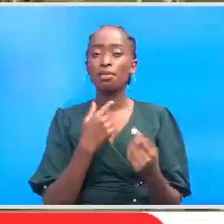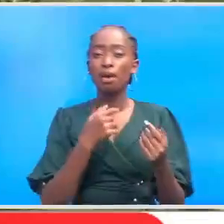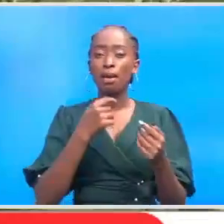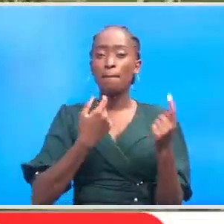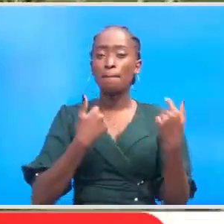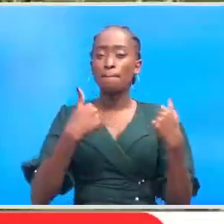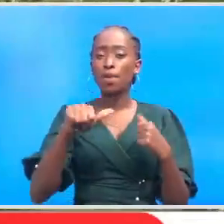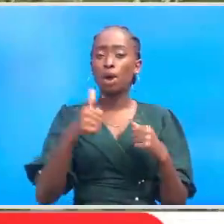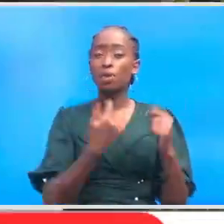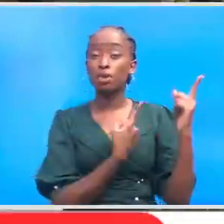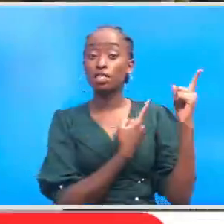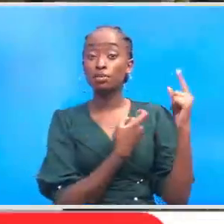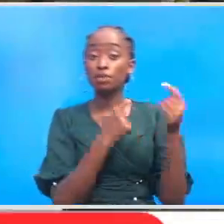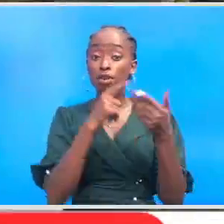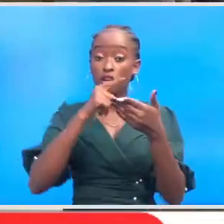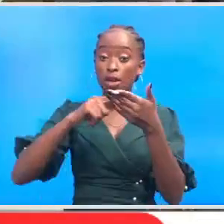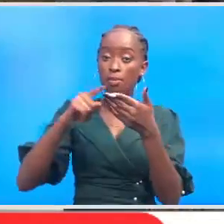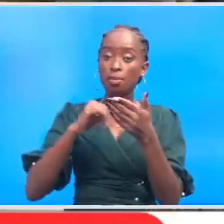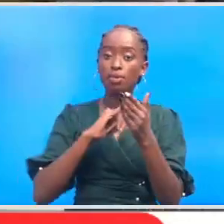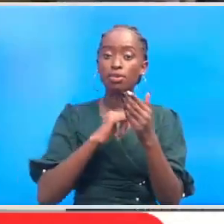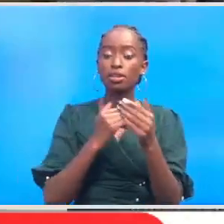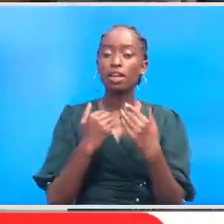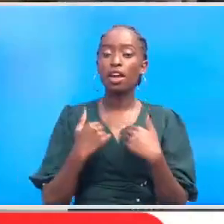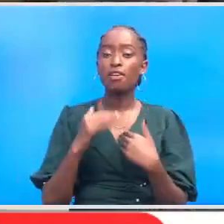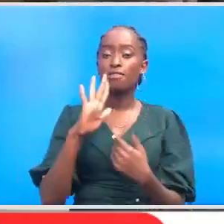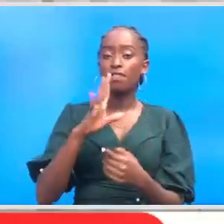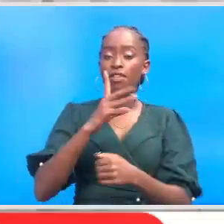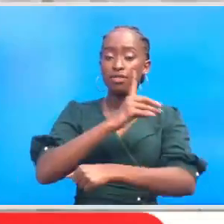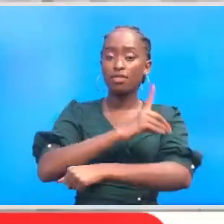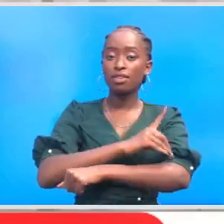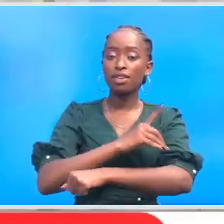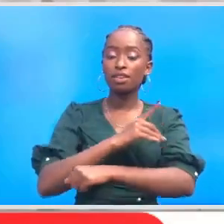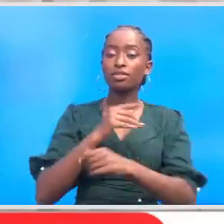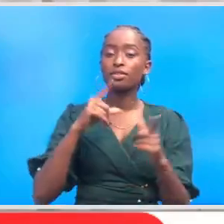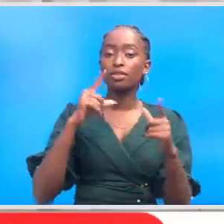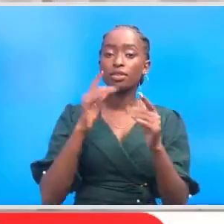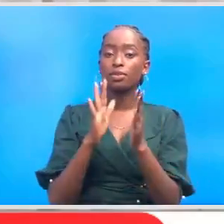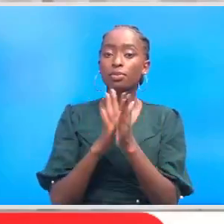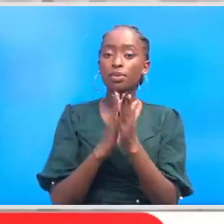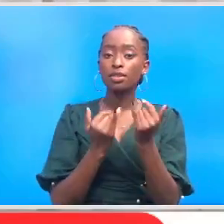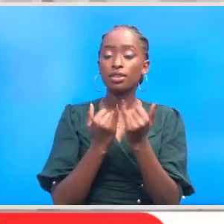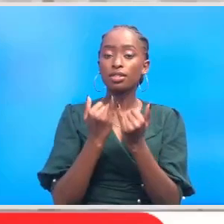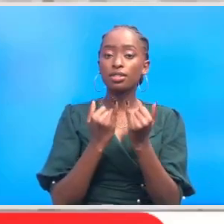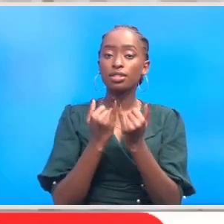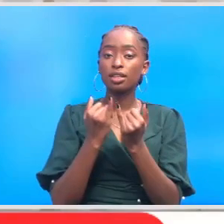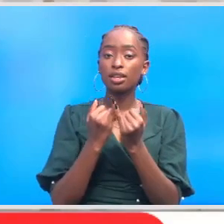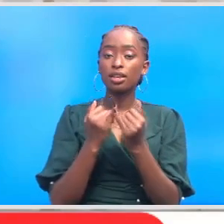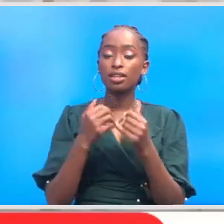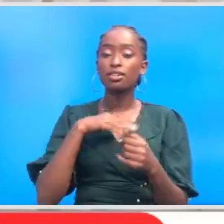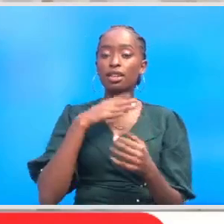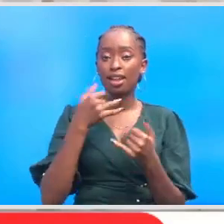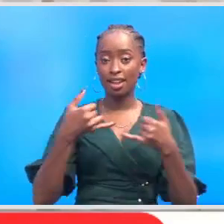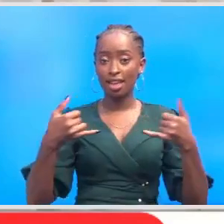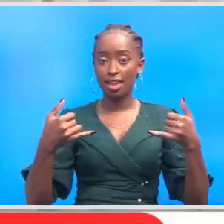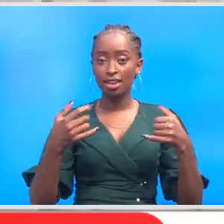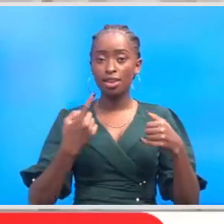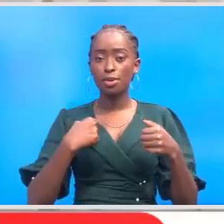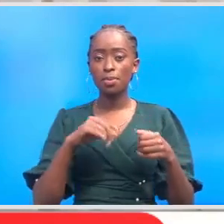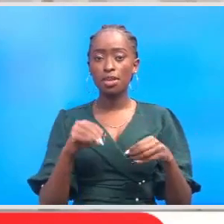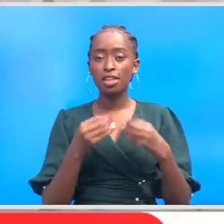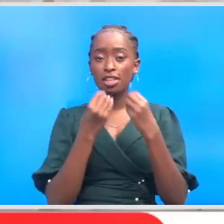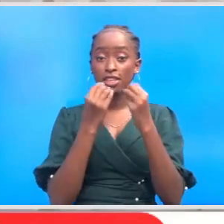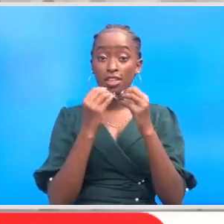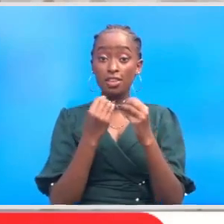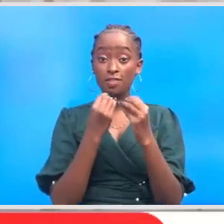report with just 5 days to go to Saturday's deadline. We are given clear instructions. Kama hakuna